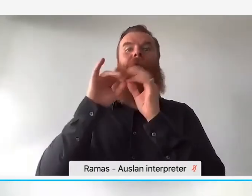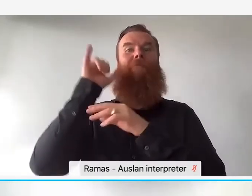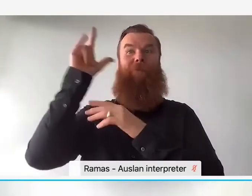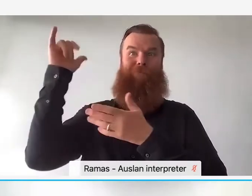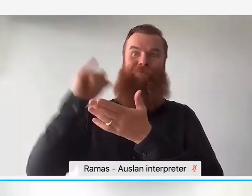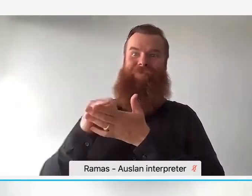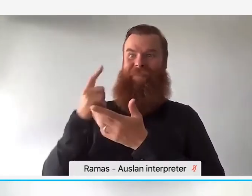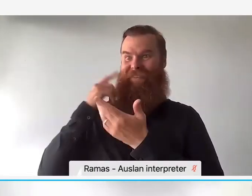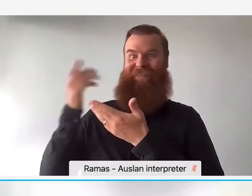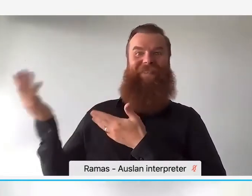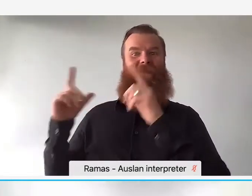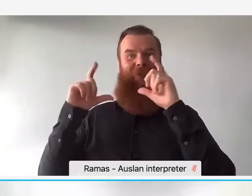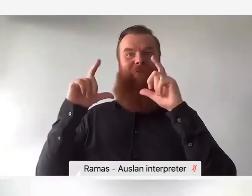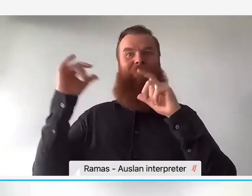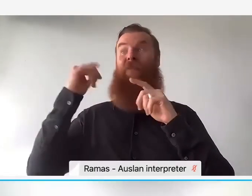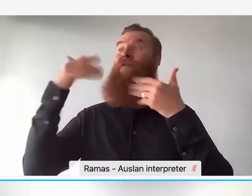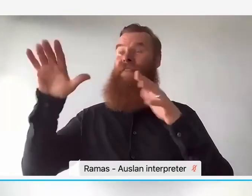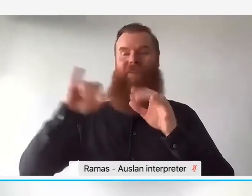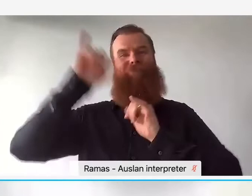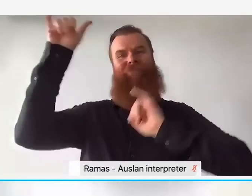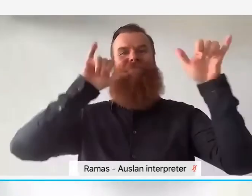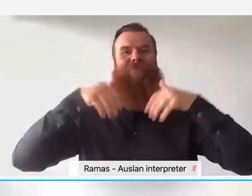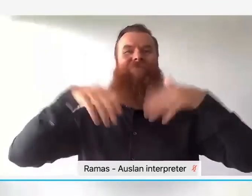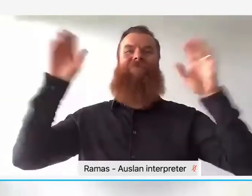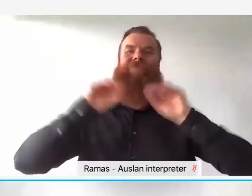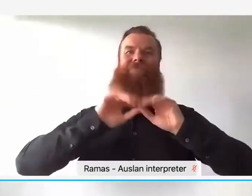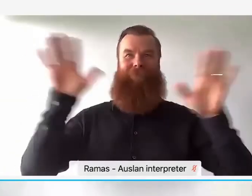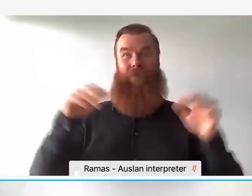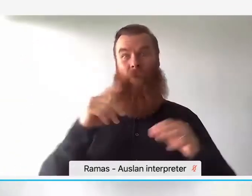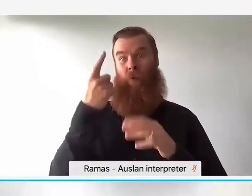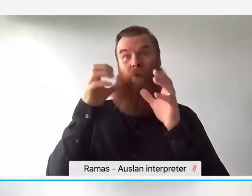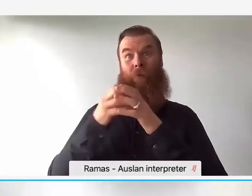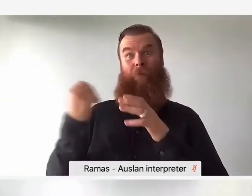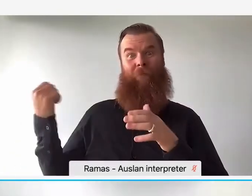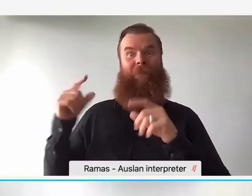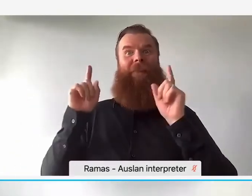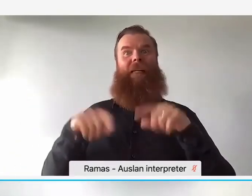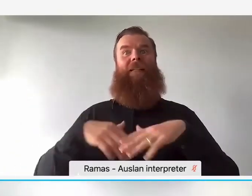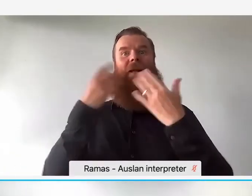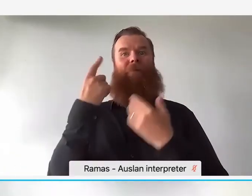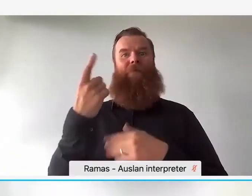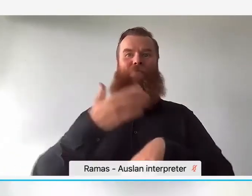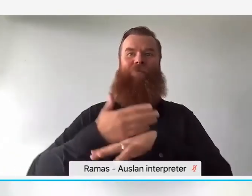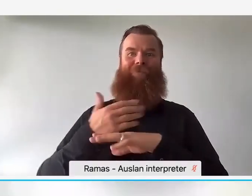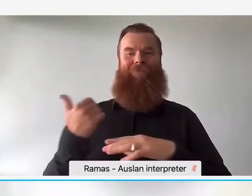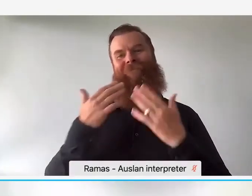homes, and this is the Emu Park cohort when they started on day one. Thank you.